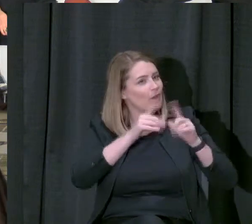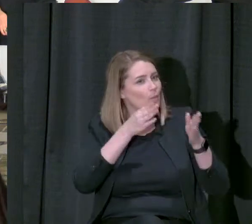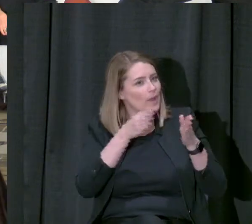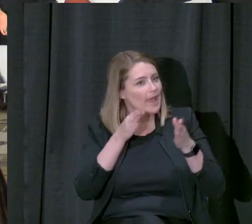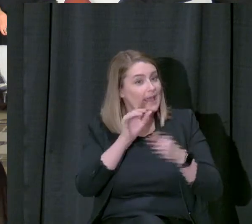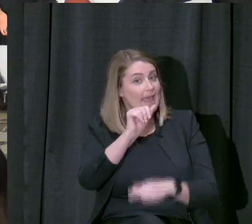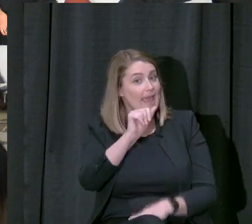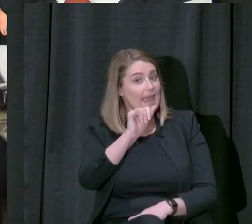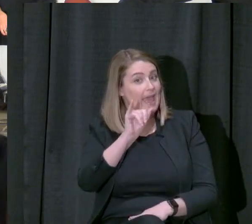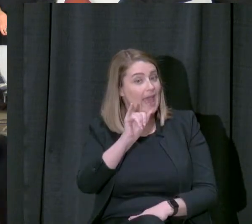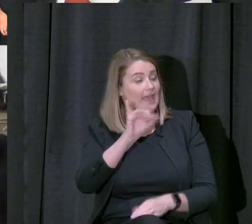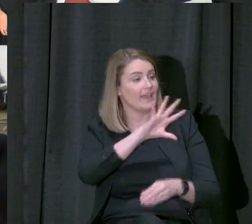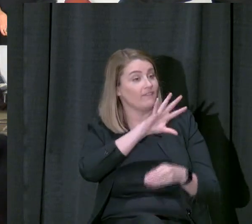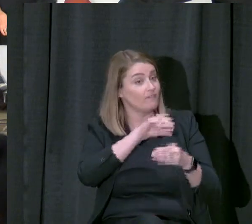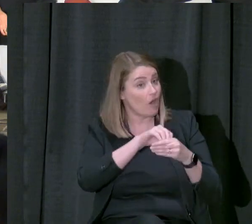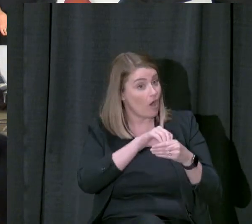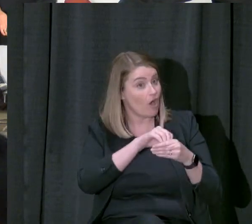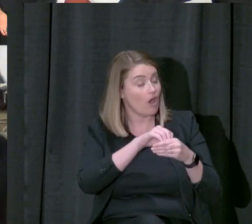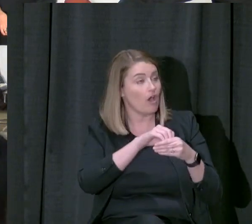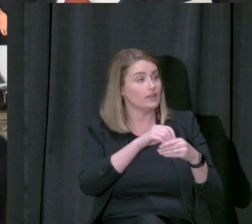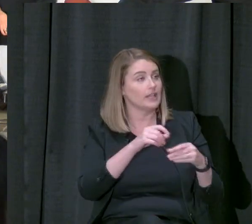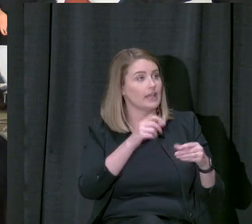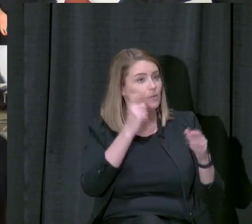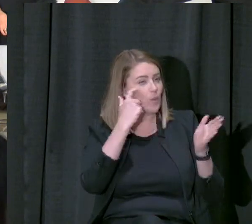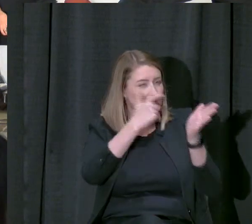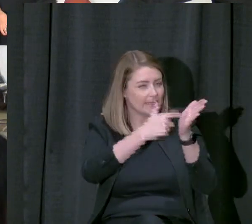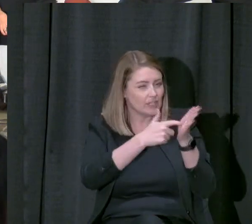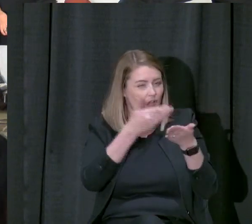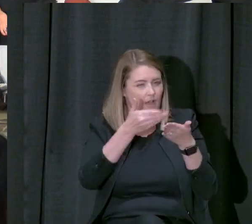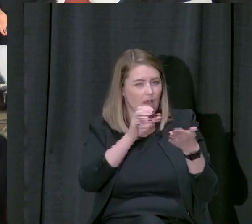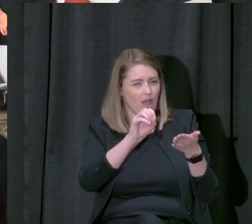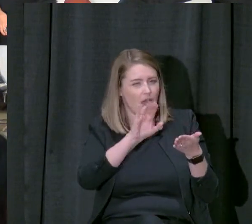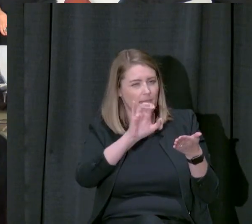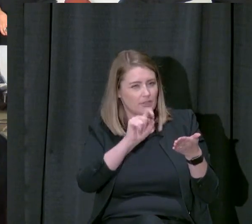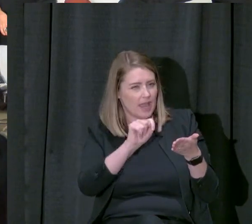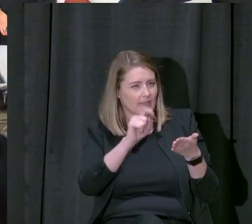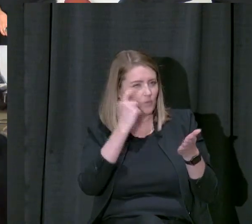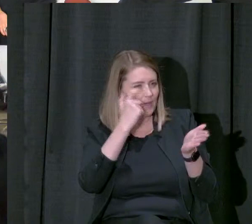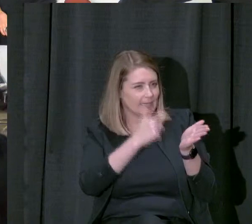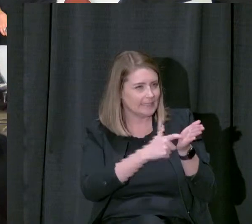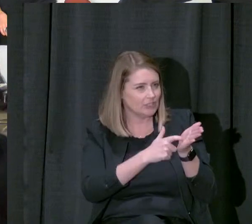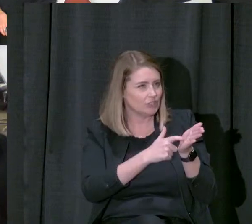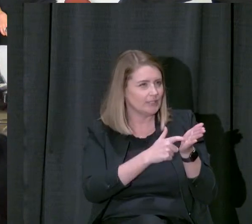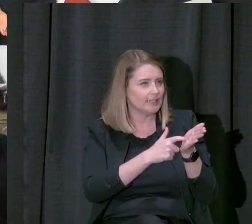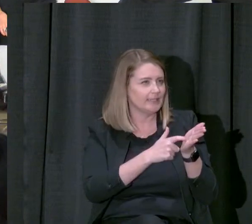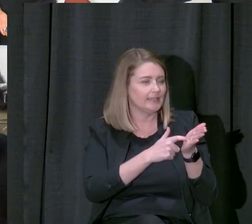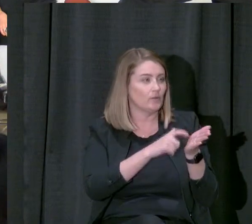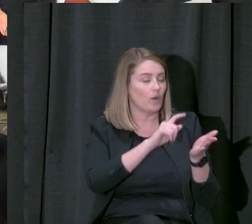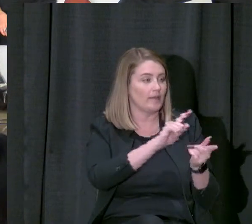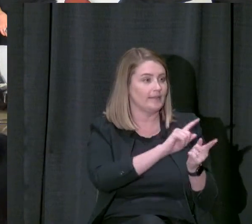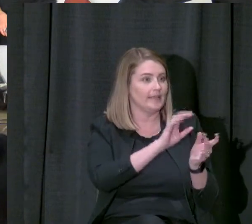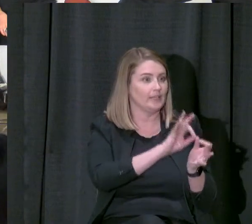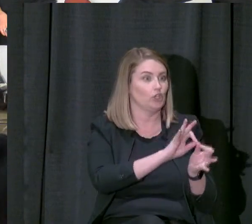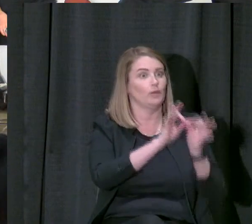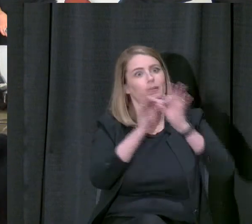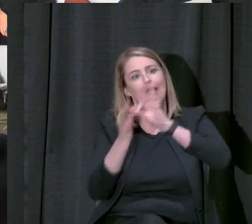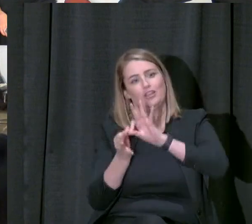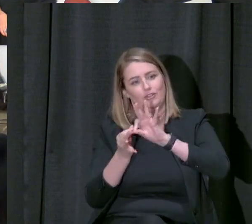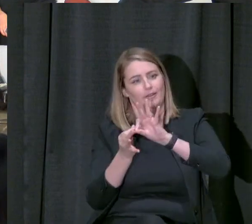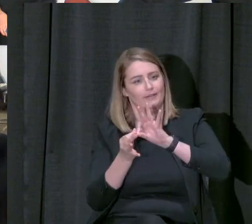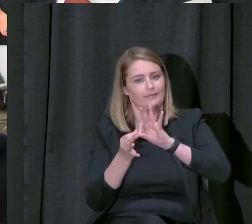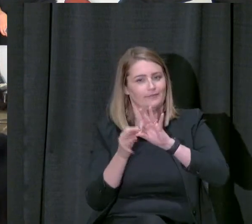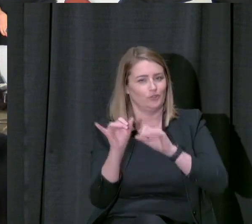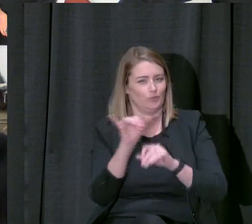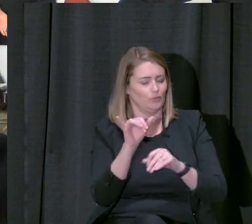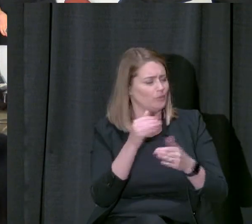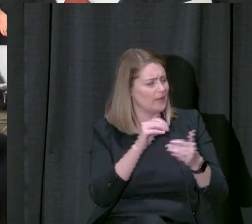is involved here. There's recognition of, object recognition, right? And then there's the interpretation side of all this. So can you explain